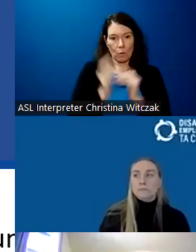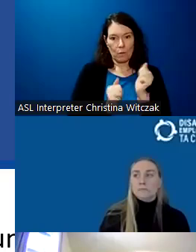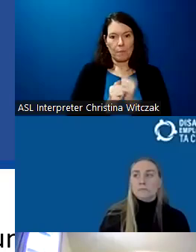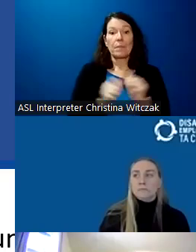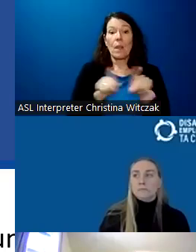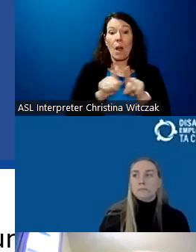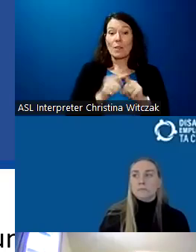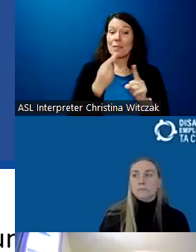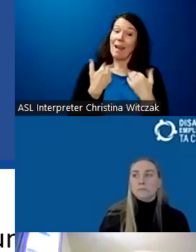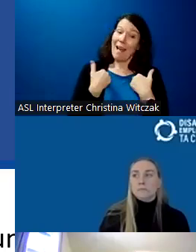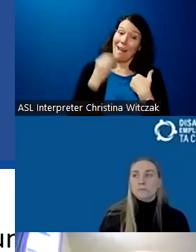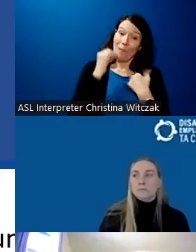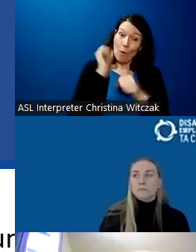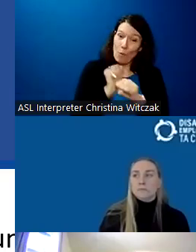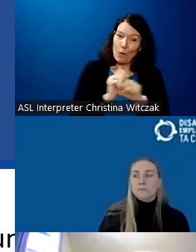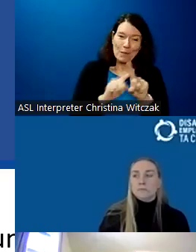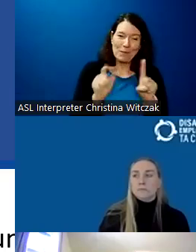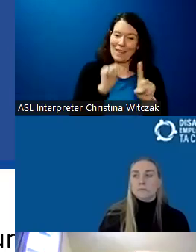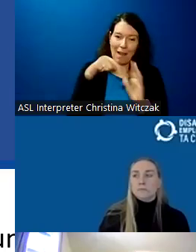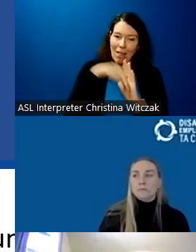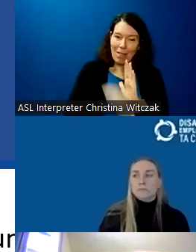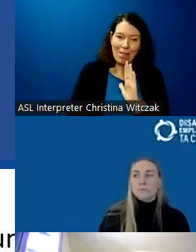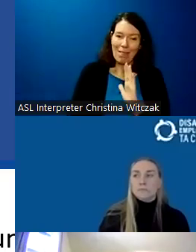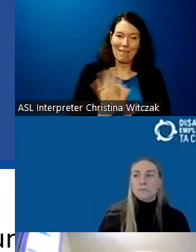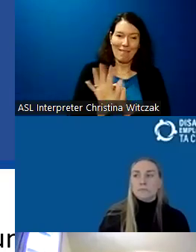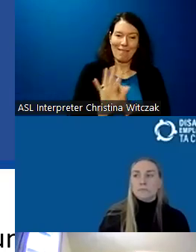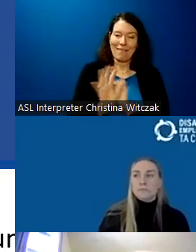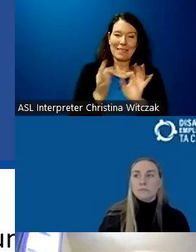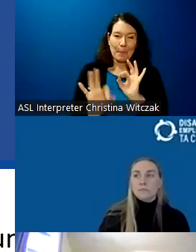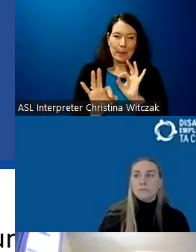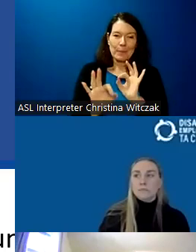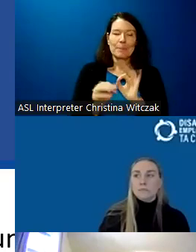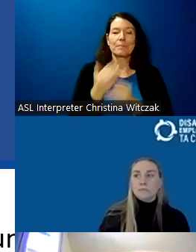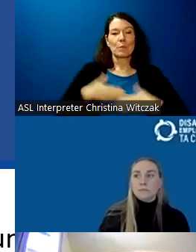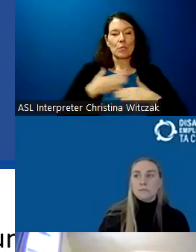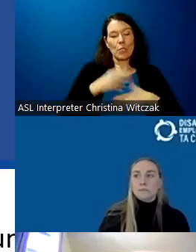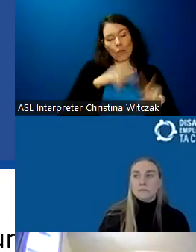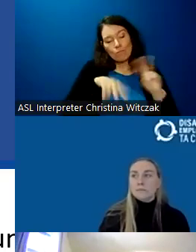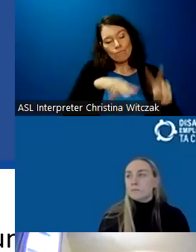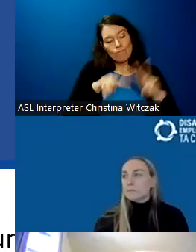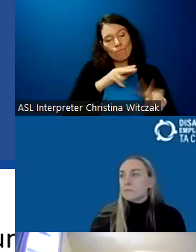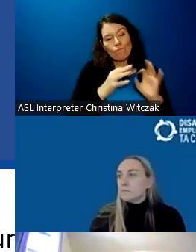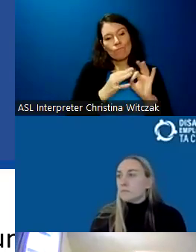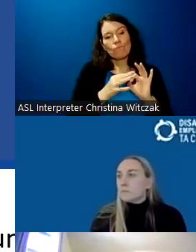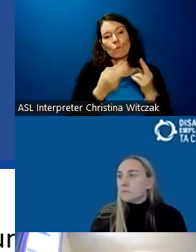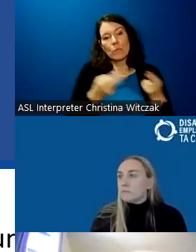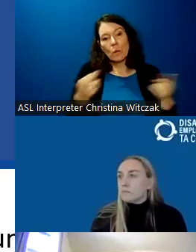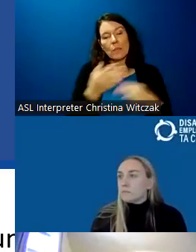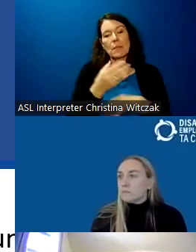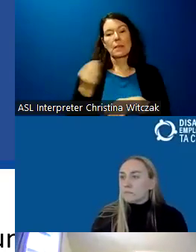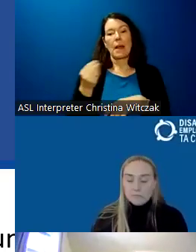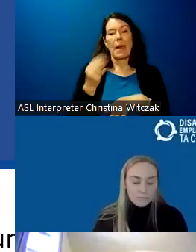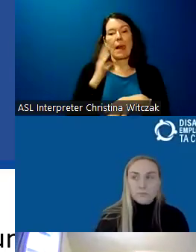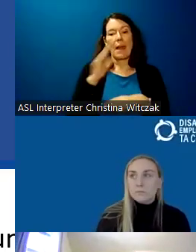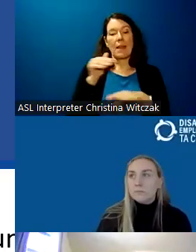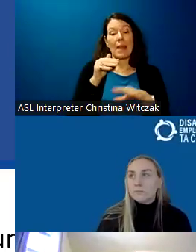have homework, but it's nothing extensive or laborious. So we would appreciate you to look at the homework, you know, look at the resources we send you, and then